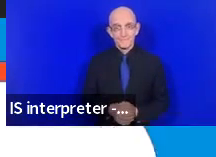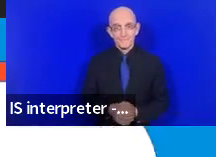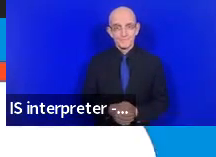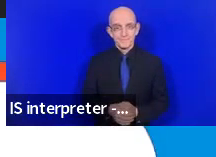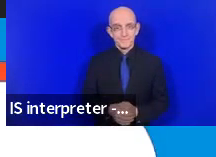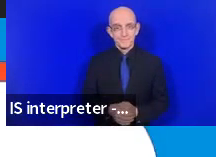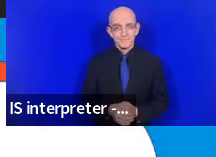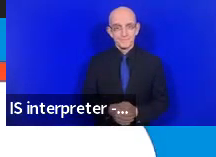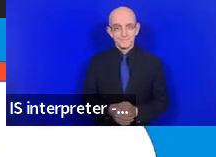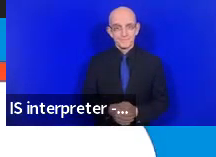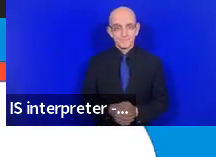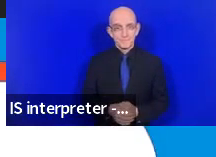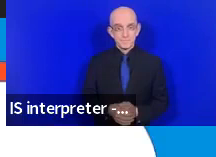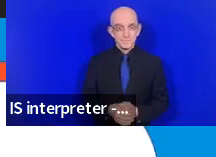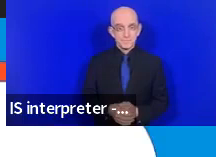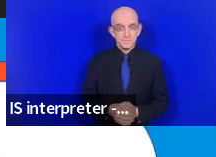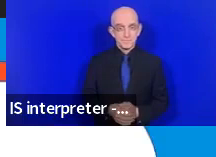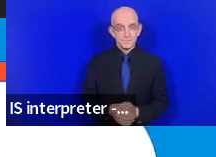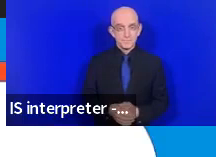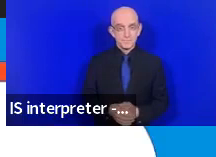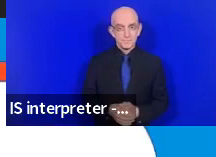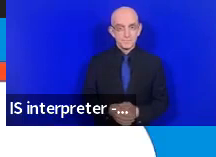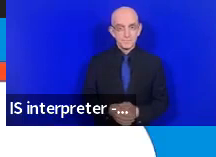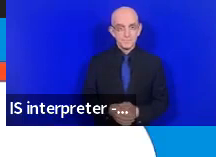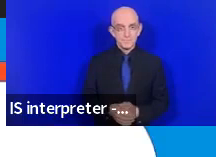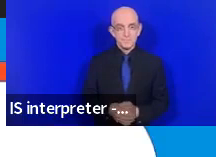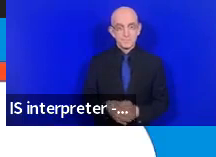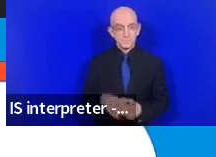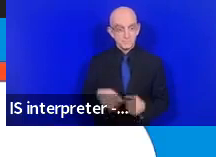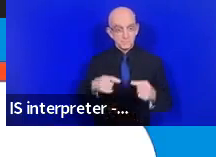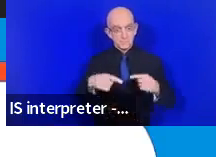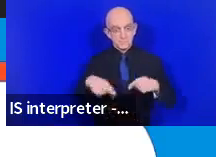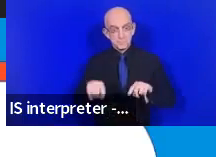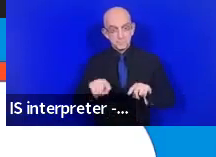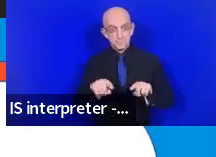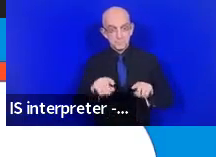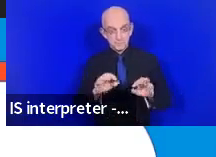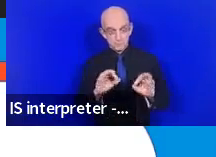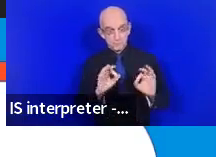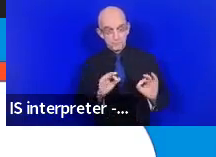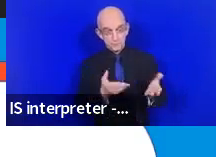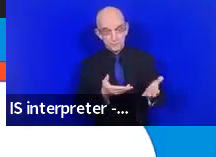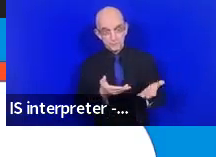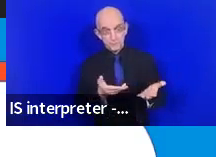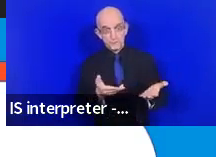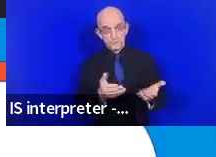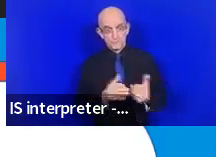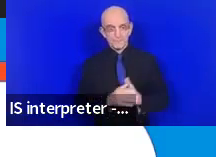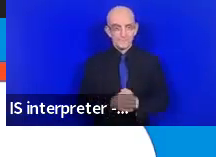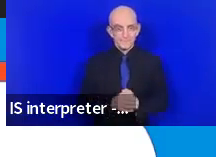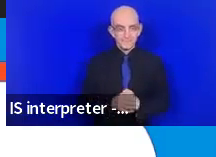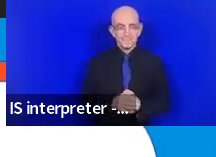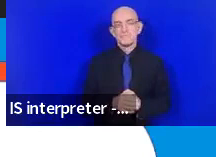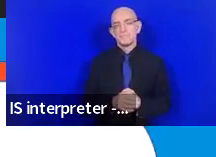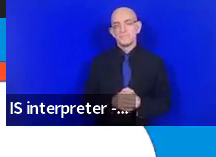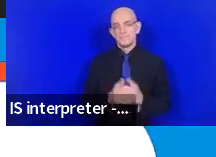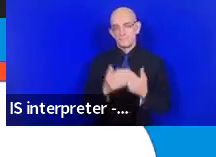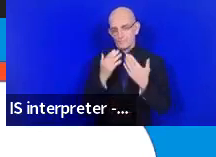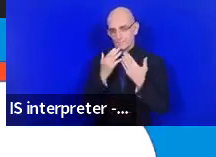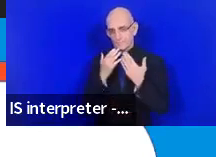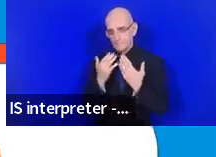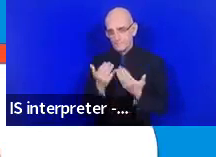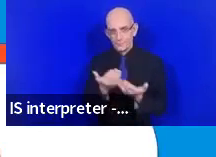Yes, we can hear you, Patricia. Can everybody hear me? Yes, we can. Okay, thank you so much. Okay, thank you,